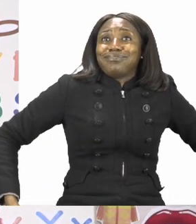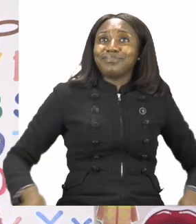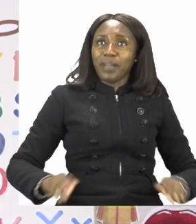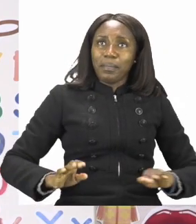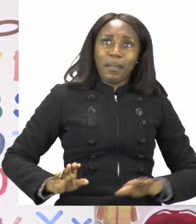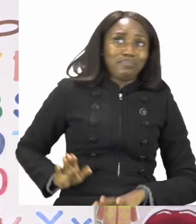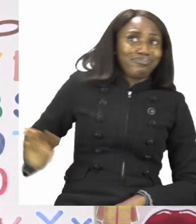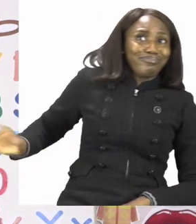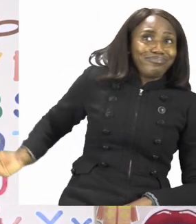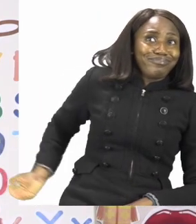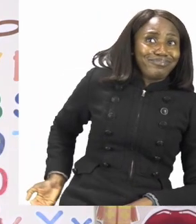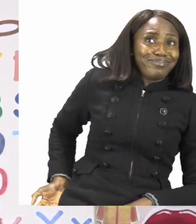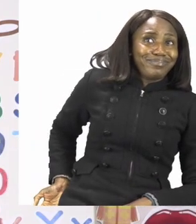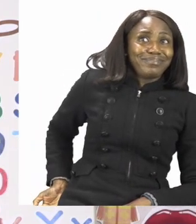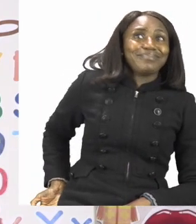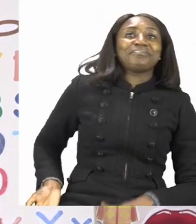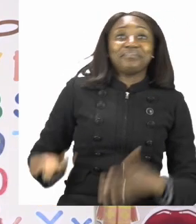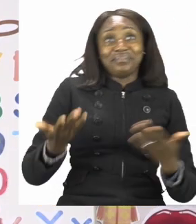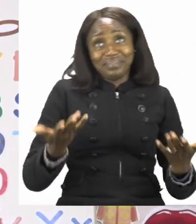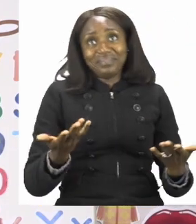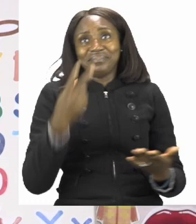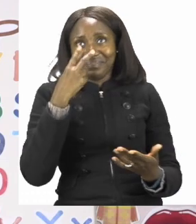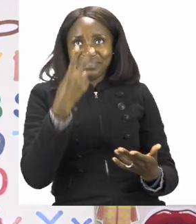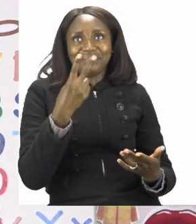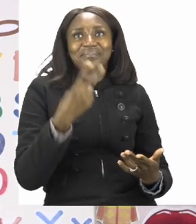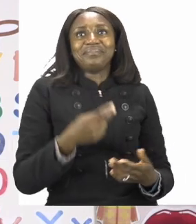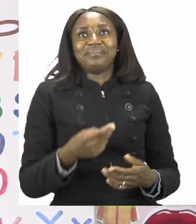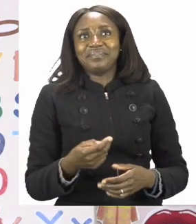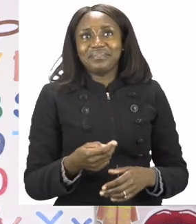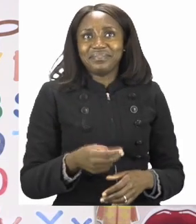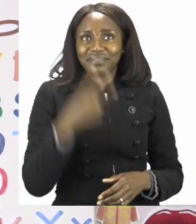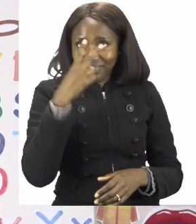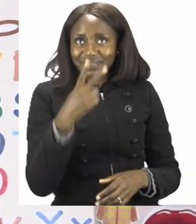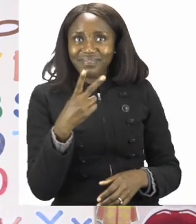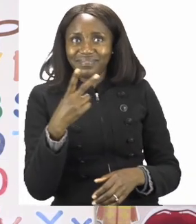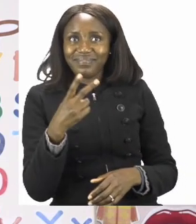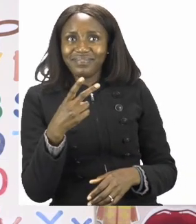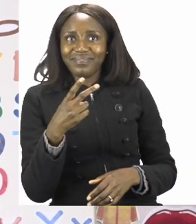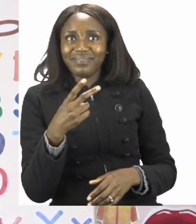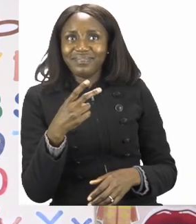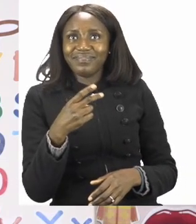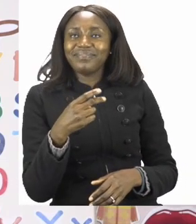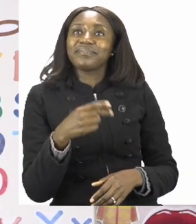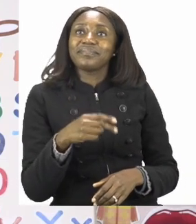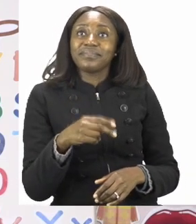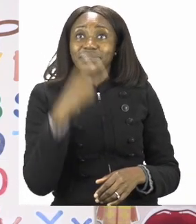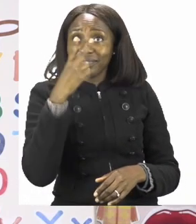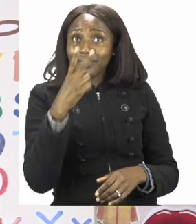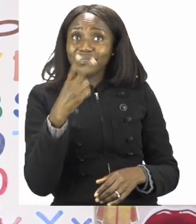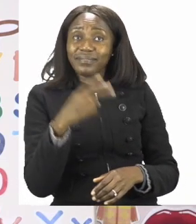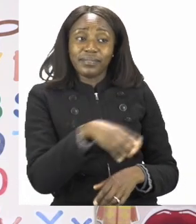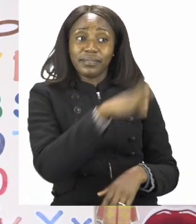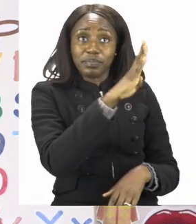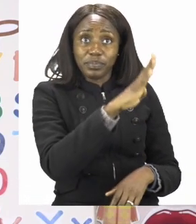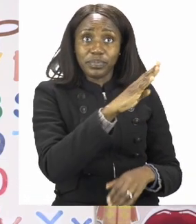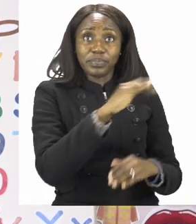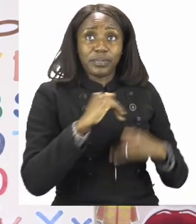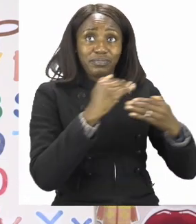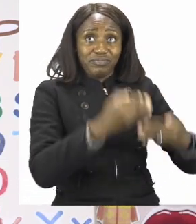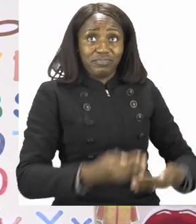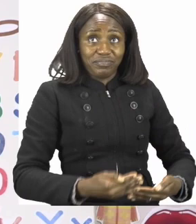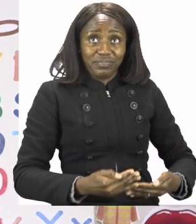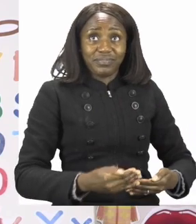bottom. You can see that just like a duck, the bottom is the one that is big.